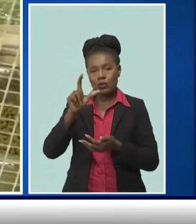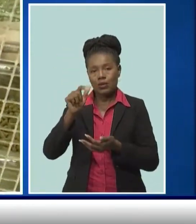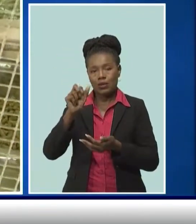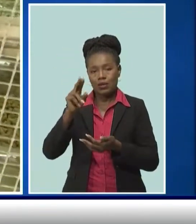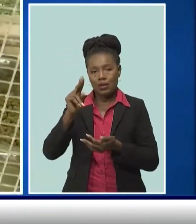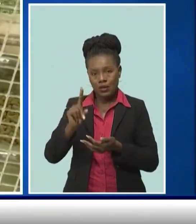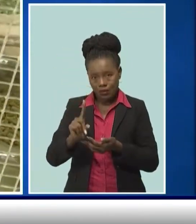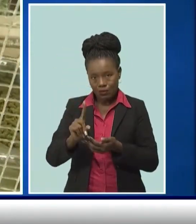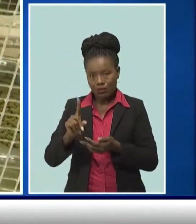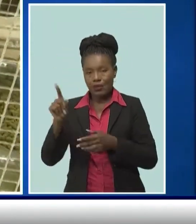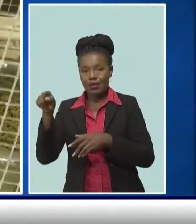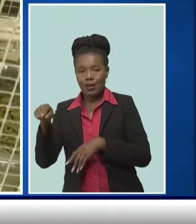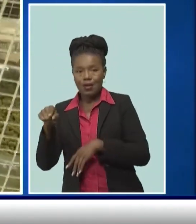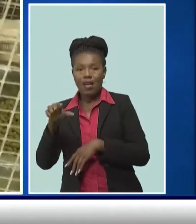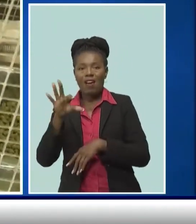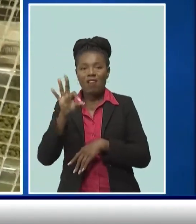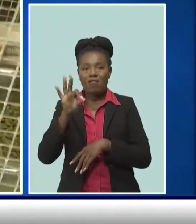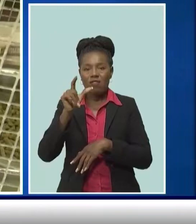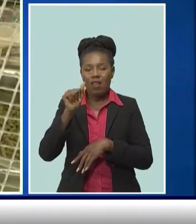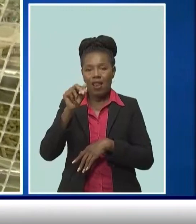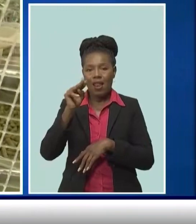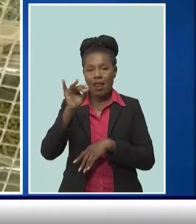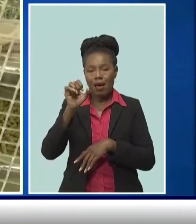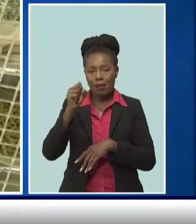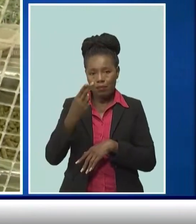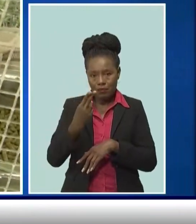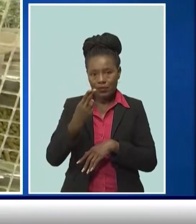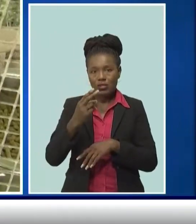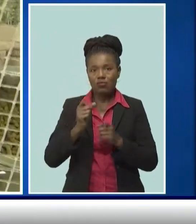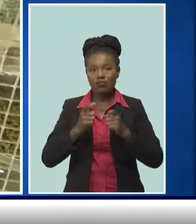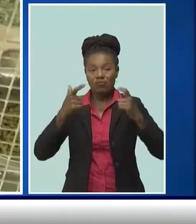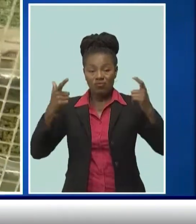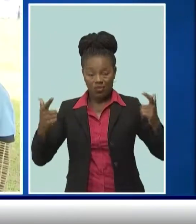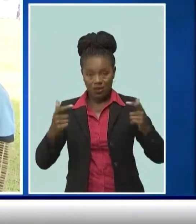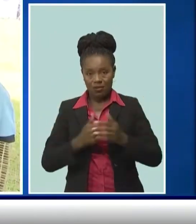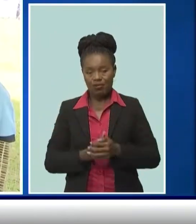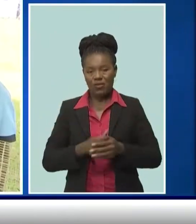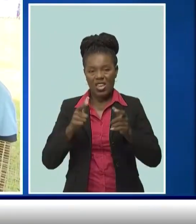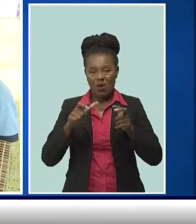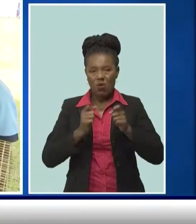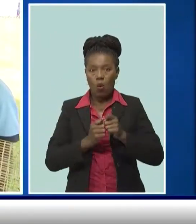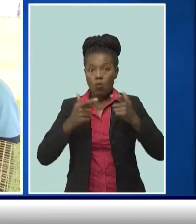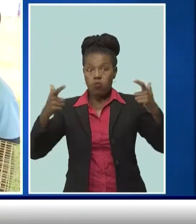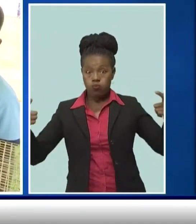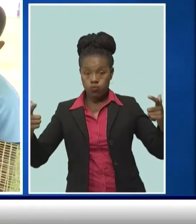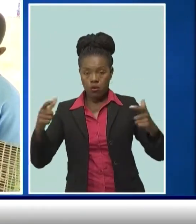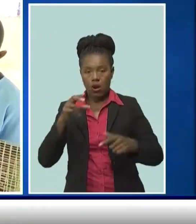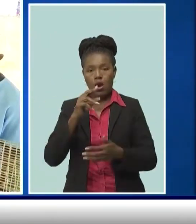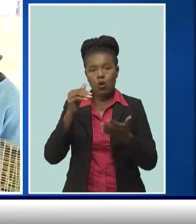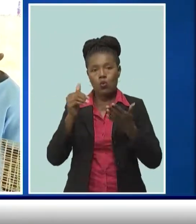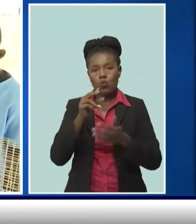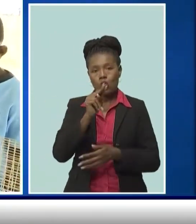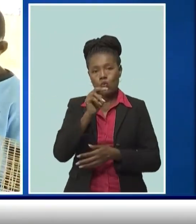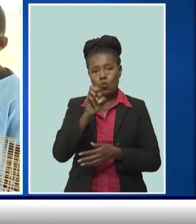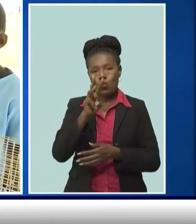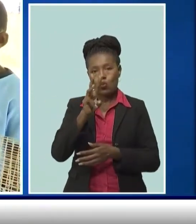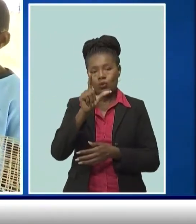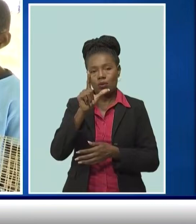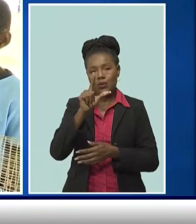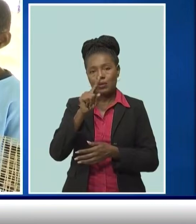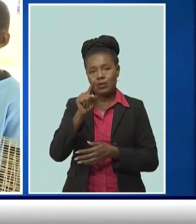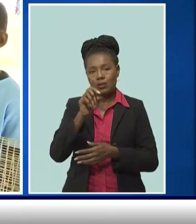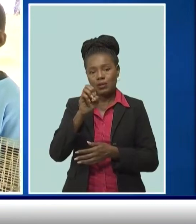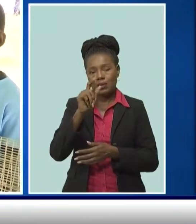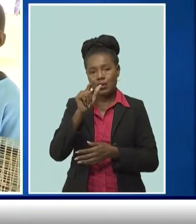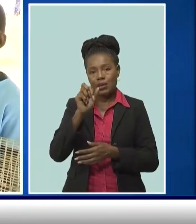is a Flemish giant. The Flemish giant will grow very big, and the New Zealand white has red eyes. We are hoping to breed the rabbits